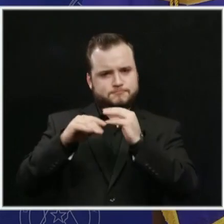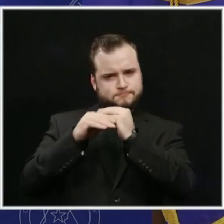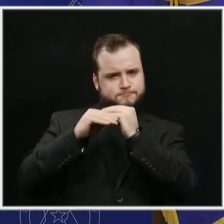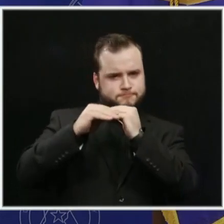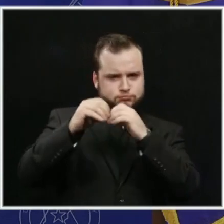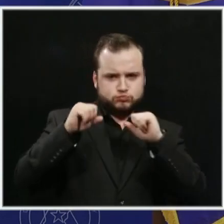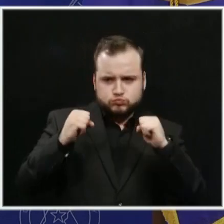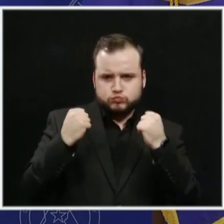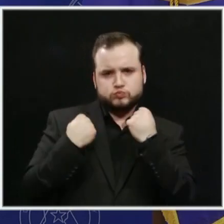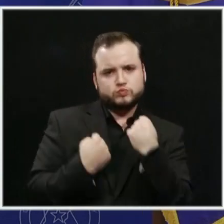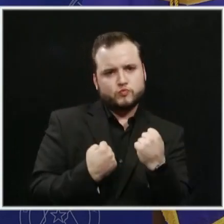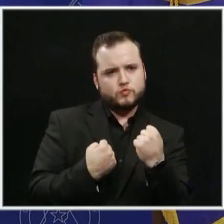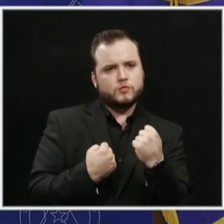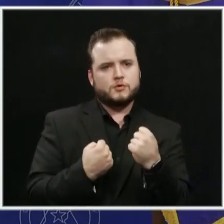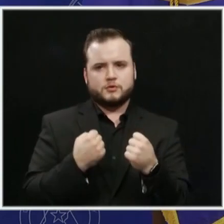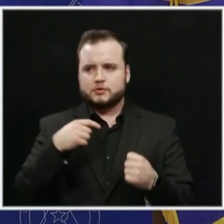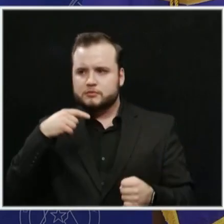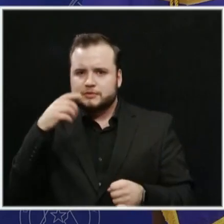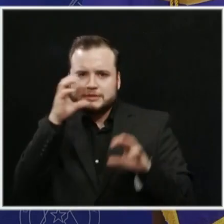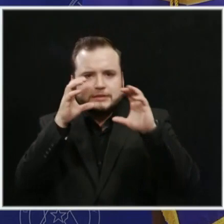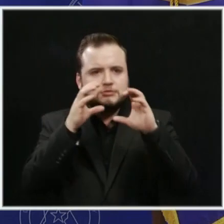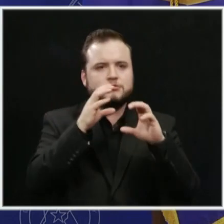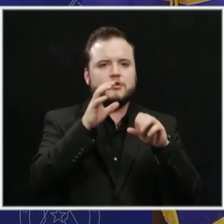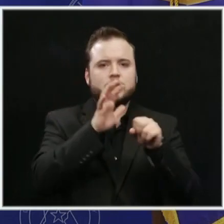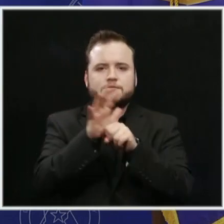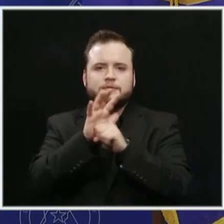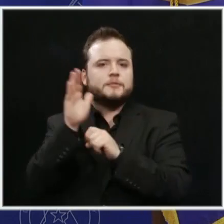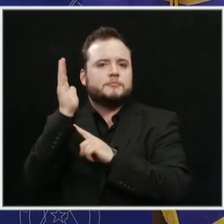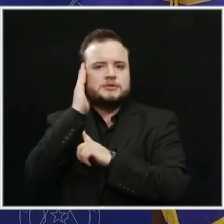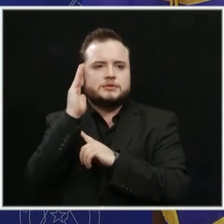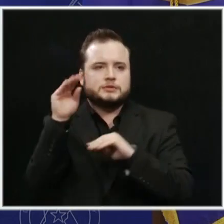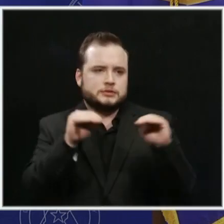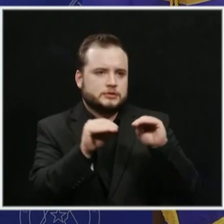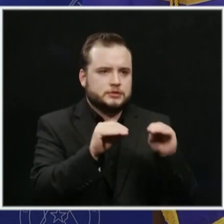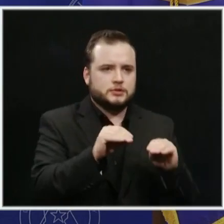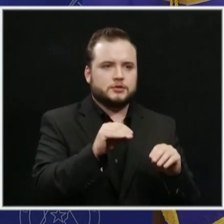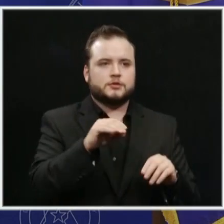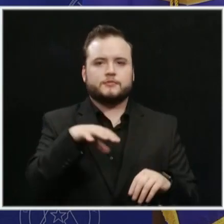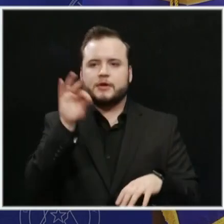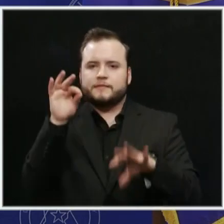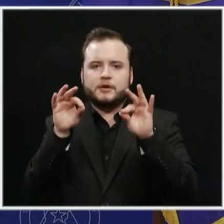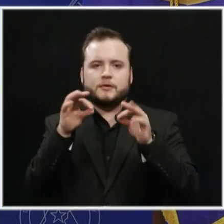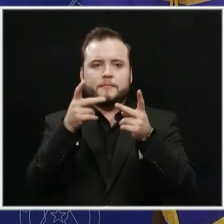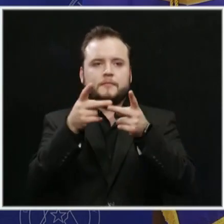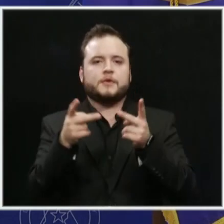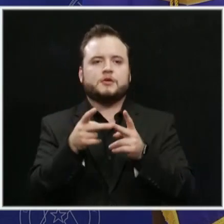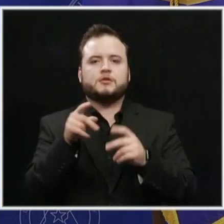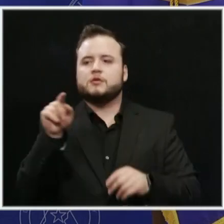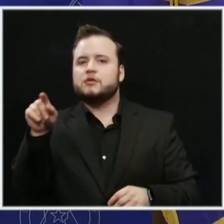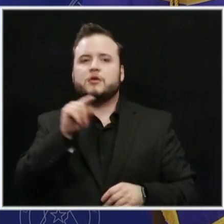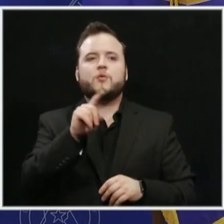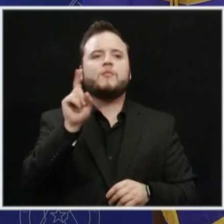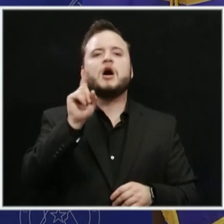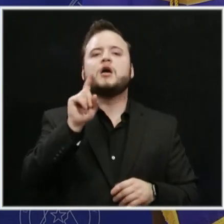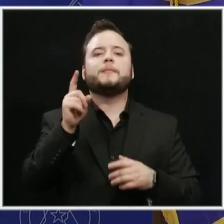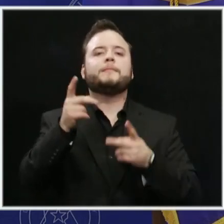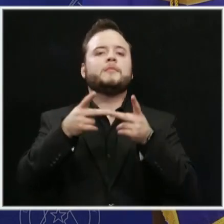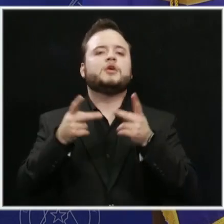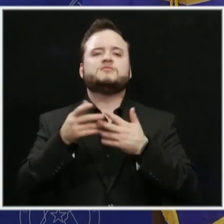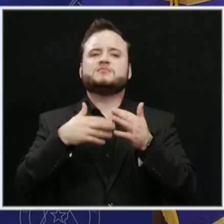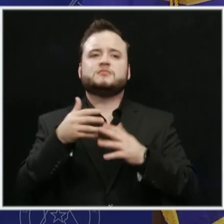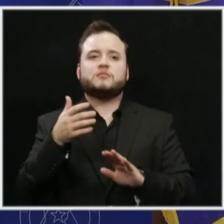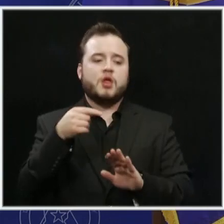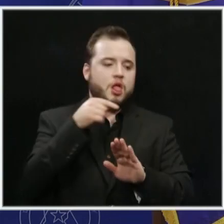hospital beds, whether that is in Worthington or Wayzata, wherever that is, and we're providing the care that's the same between Richfield and